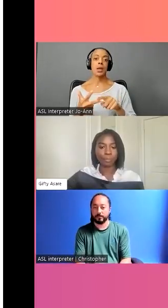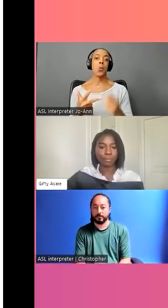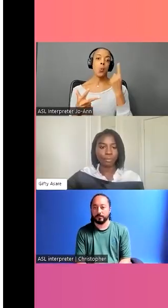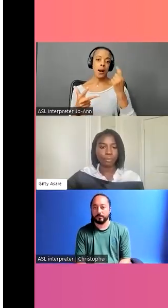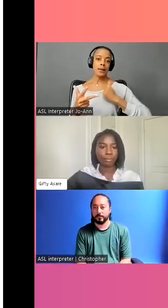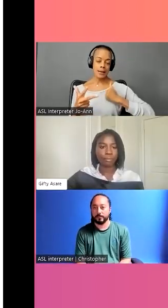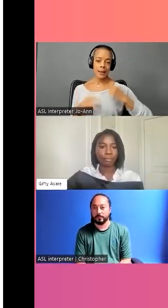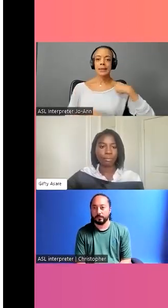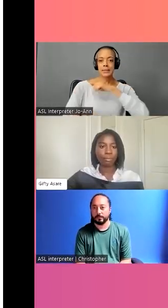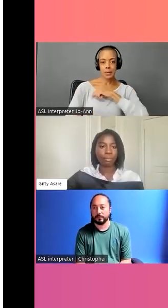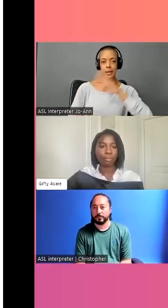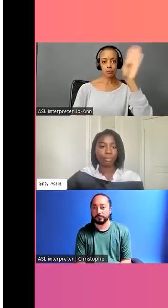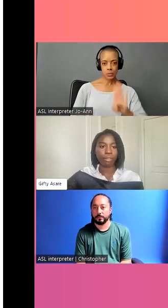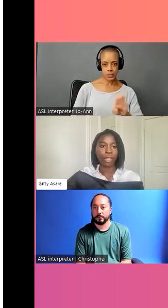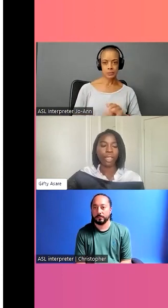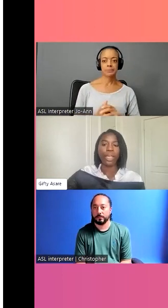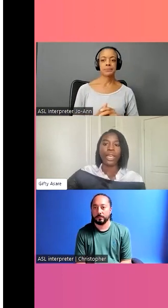Brazil.